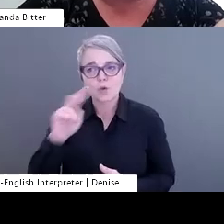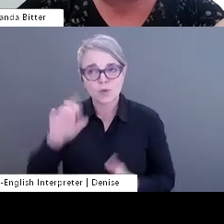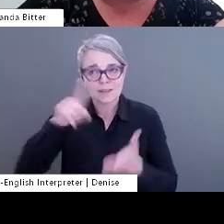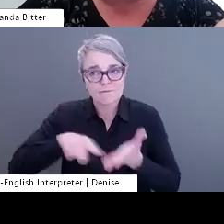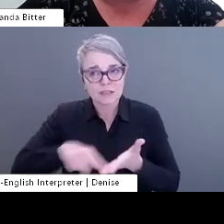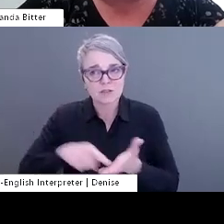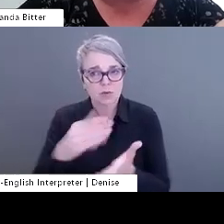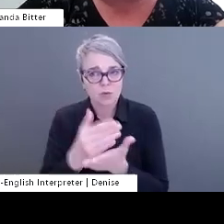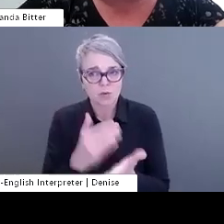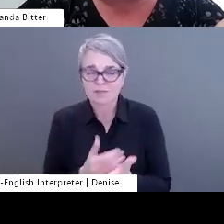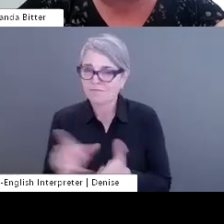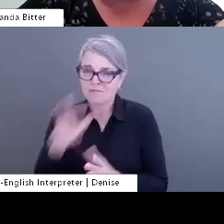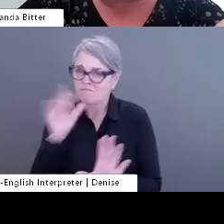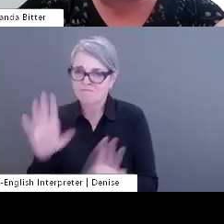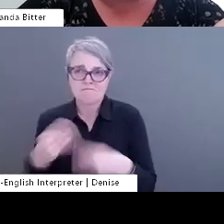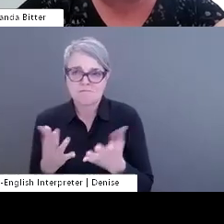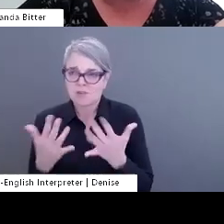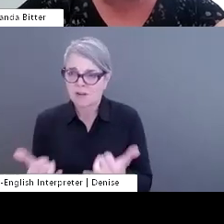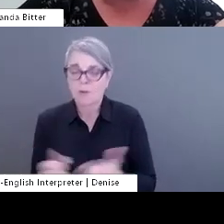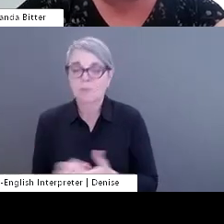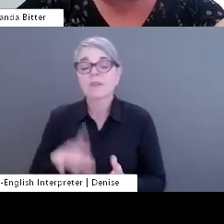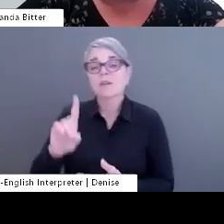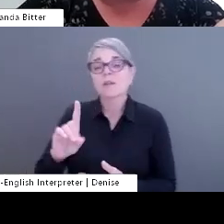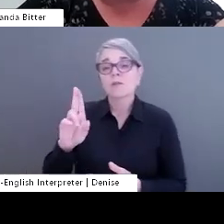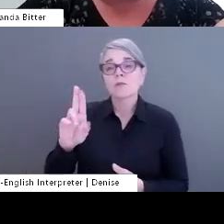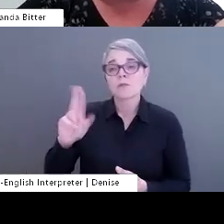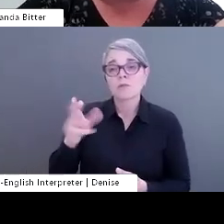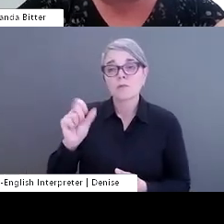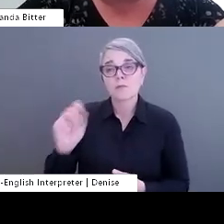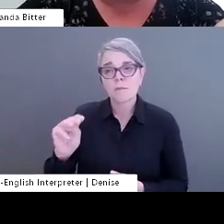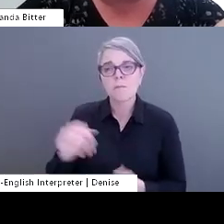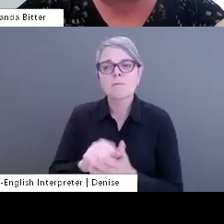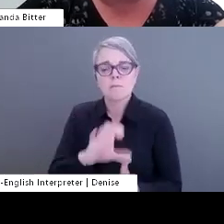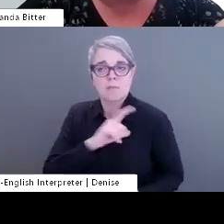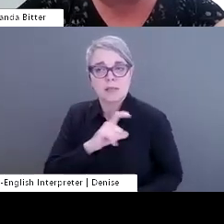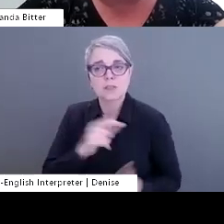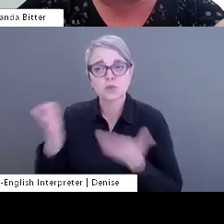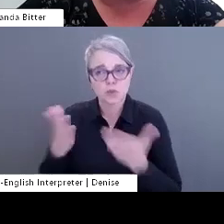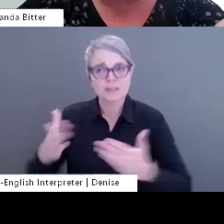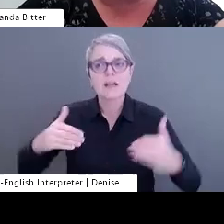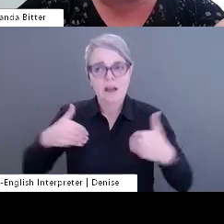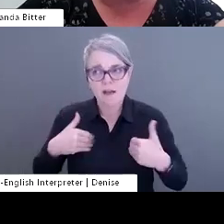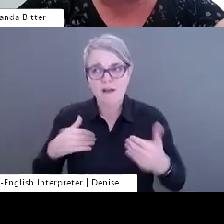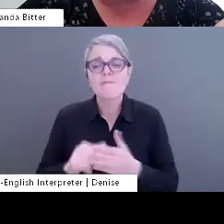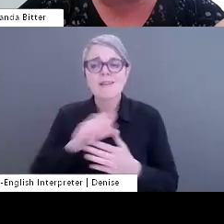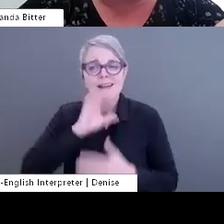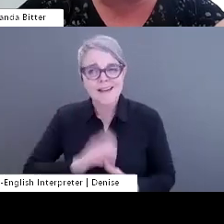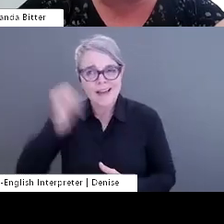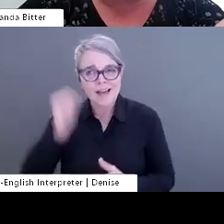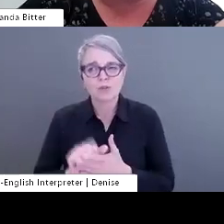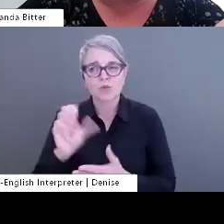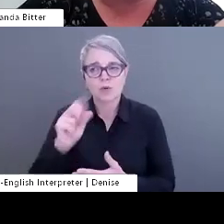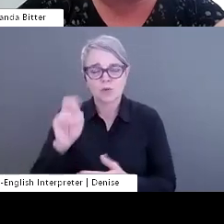moment, to the best of my knowledge. And Durham Police Service has an Elder Abuse Investigative course that's tiered to